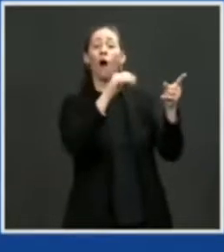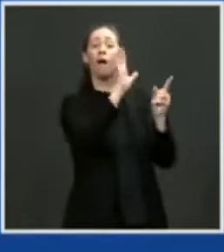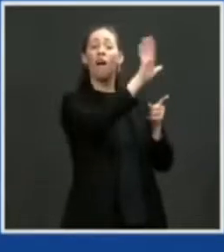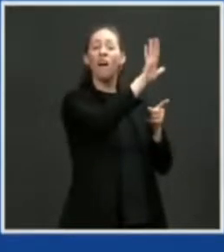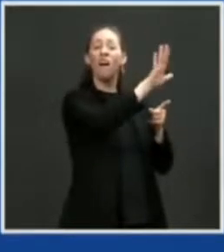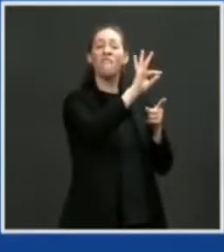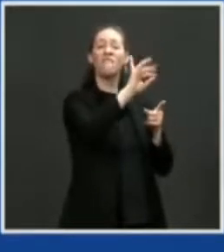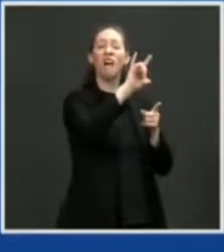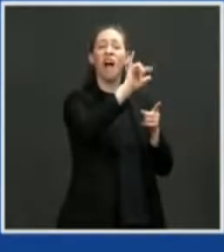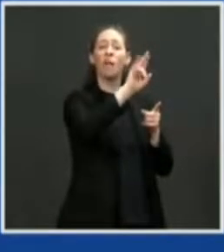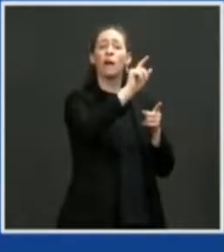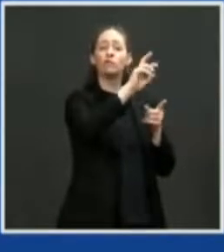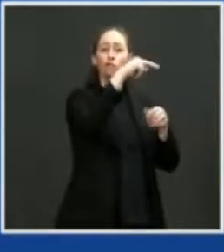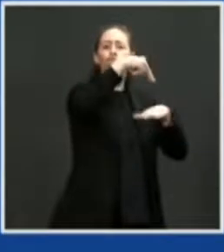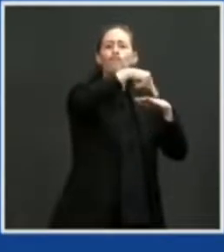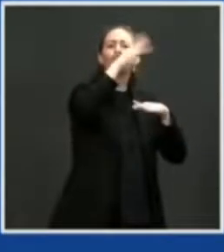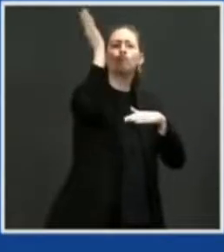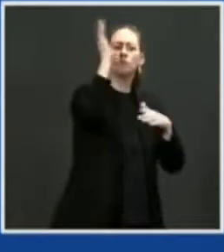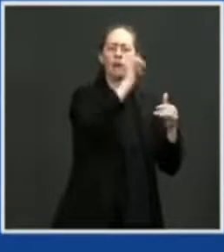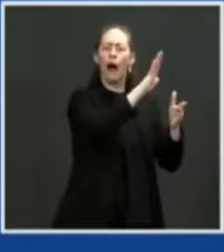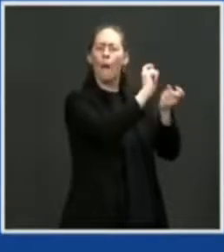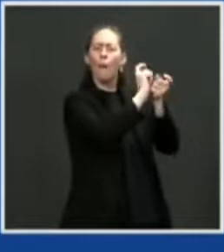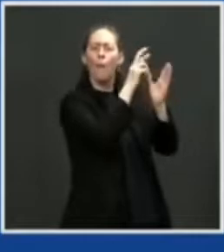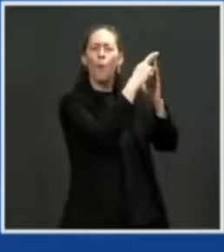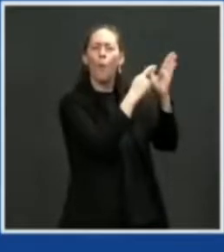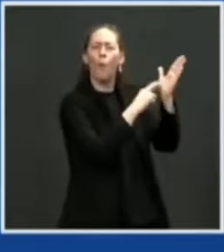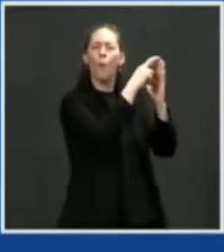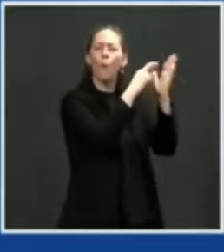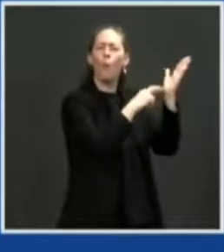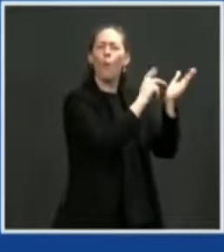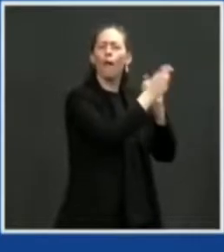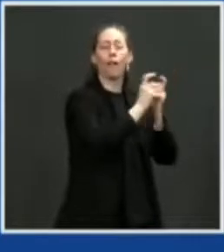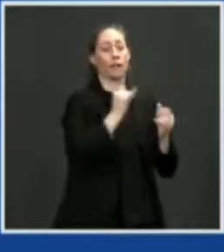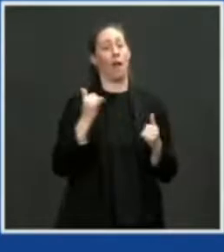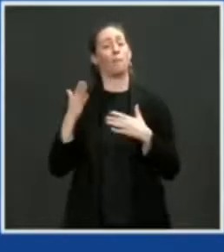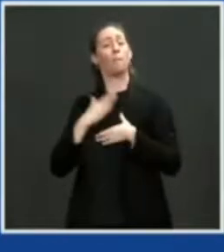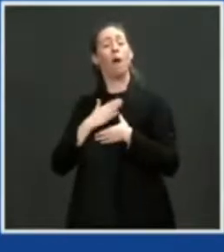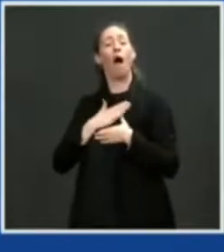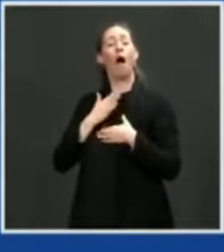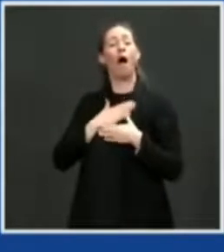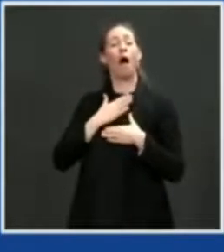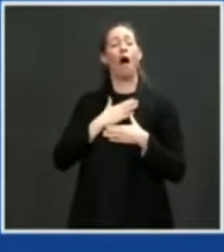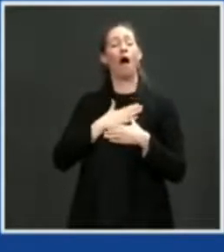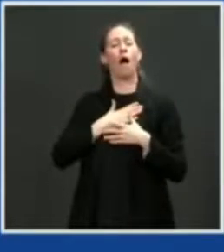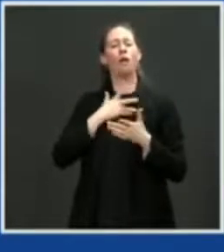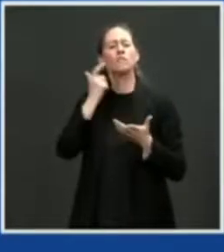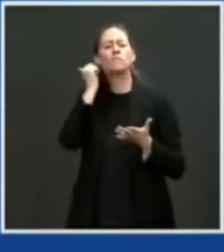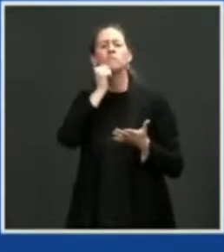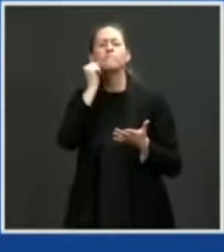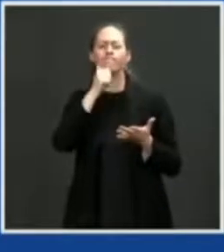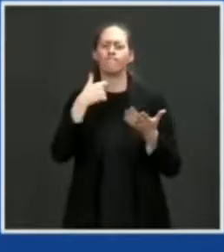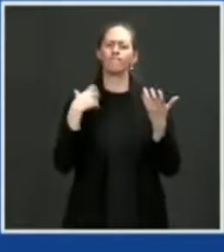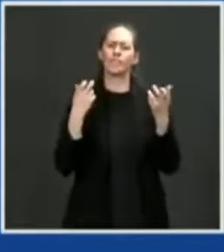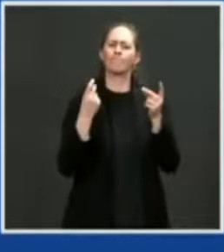observed, I'm a fairly practical guy. And very I want to get old things done. for 120. I want to get them 140.